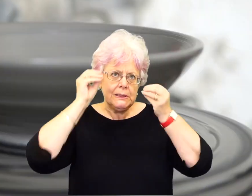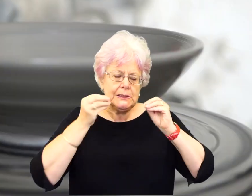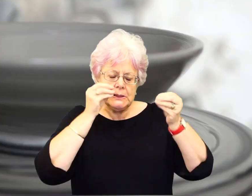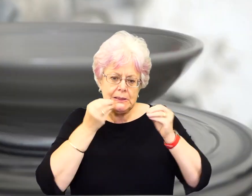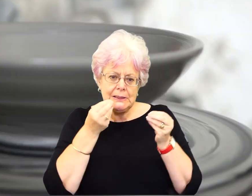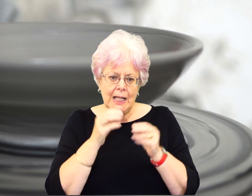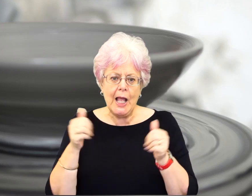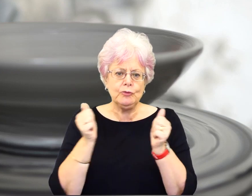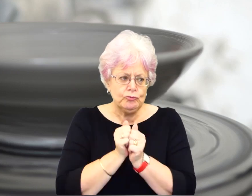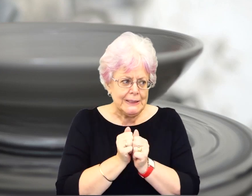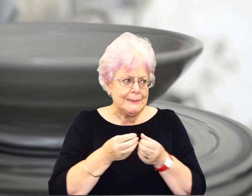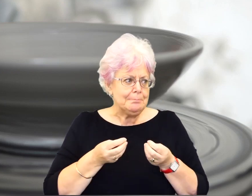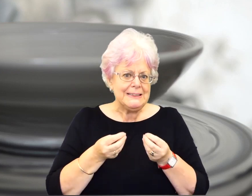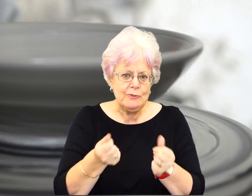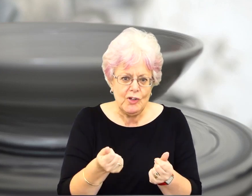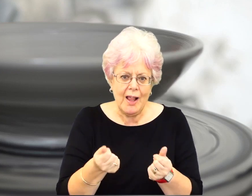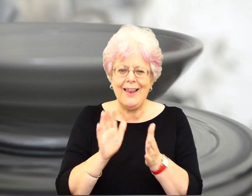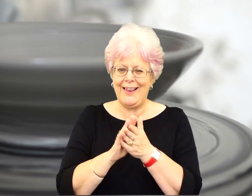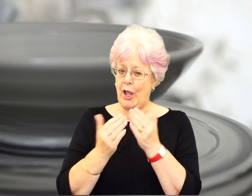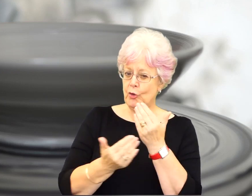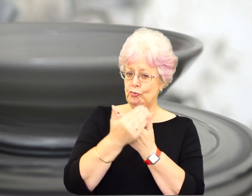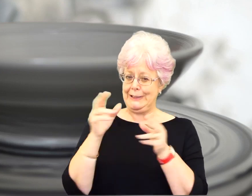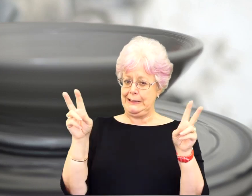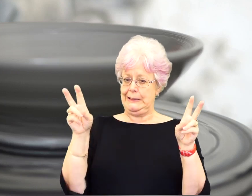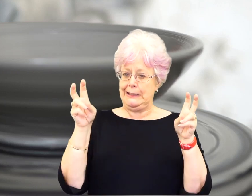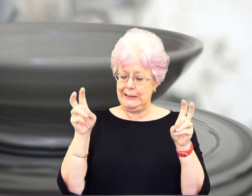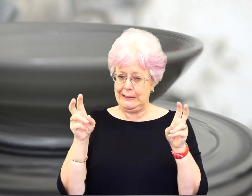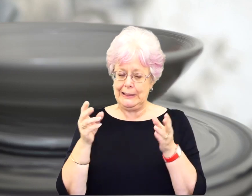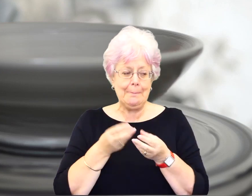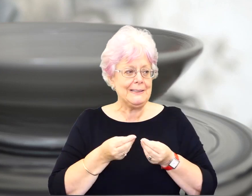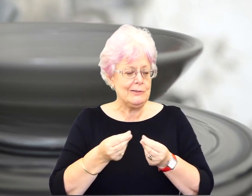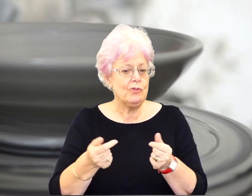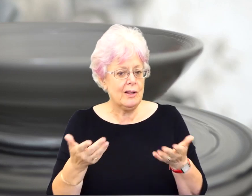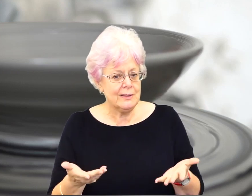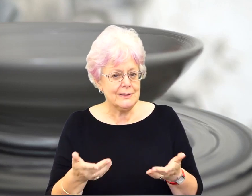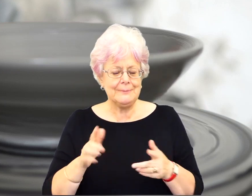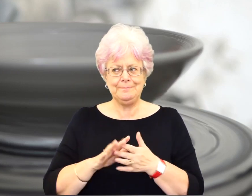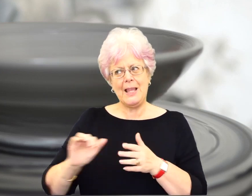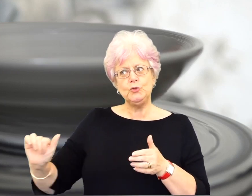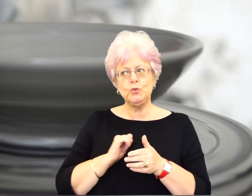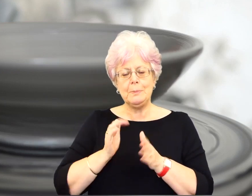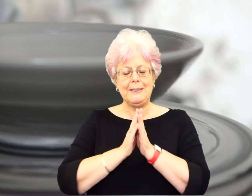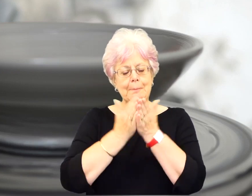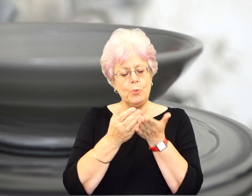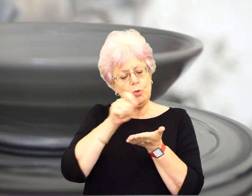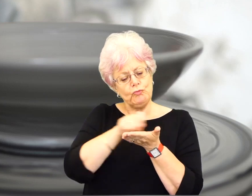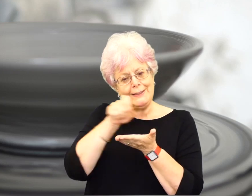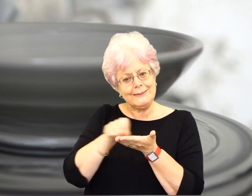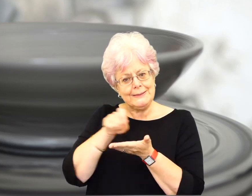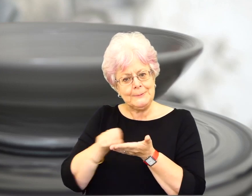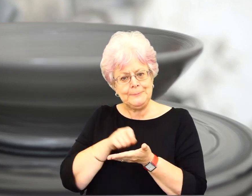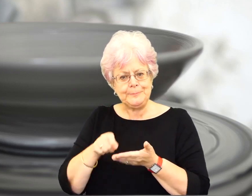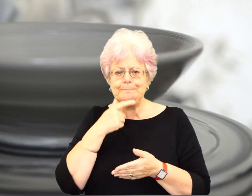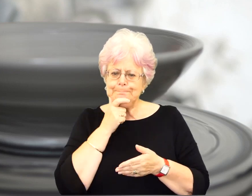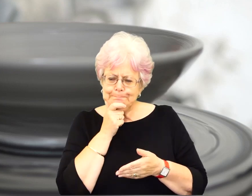green local materials. I was meant to be writing a book on salt glaze. I had actually got commissioned to write this book,